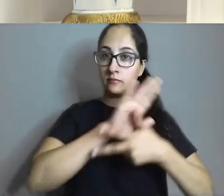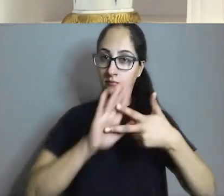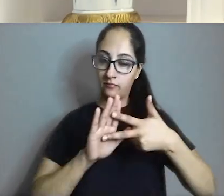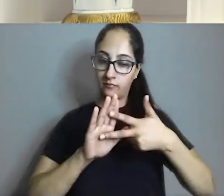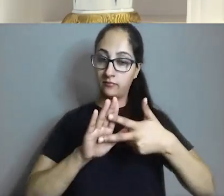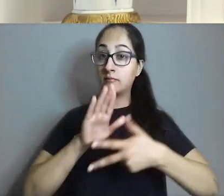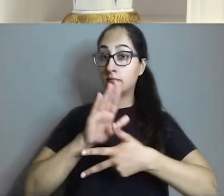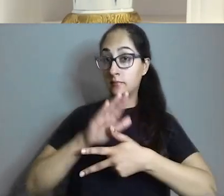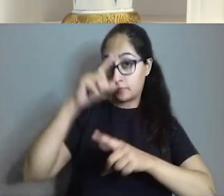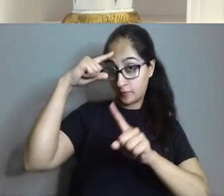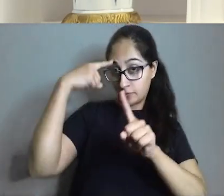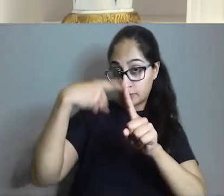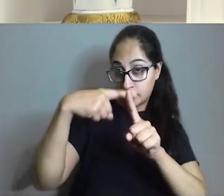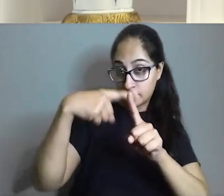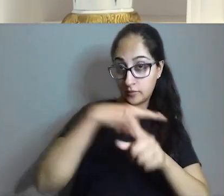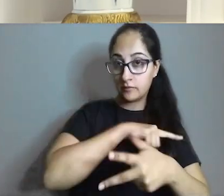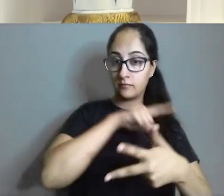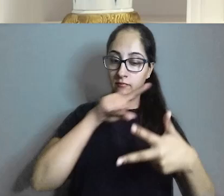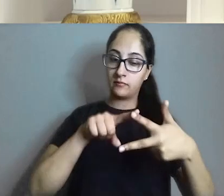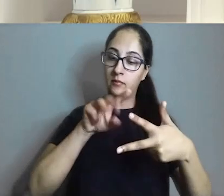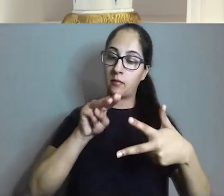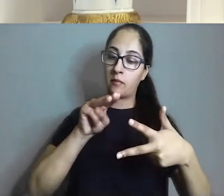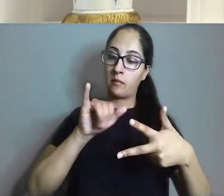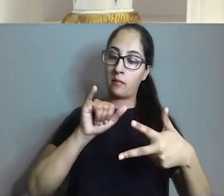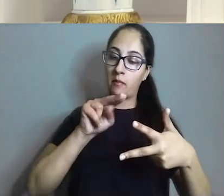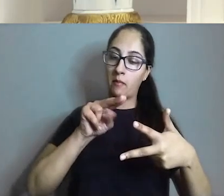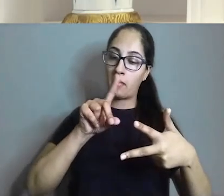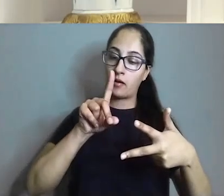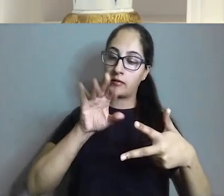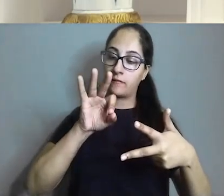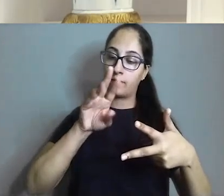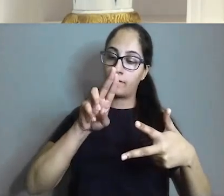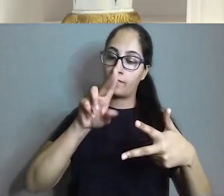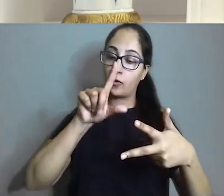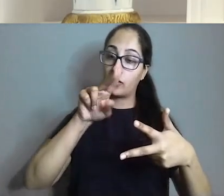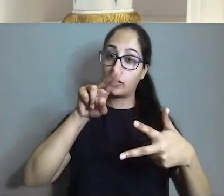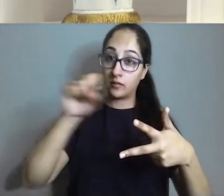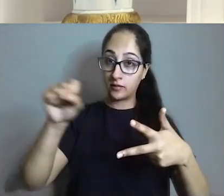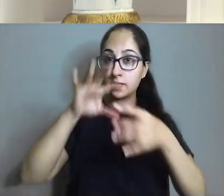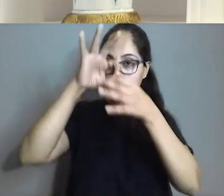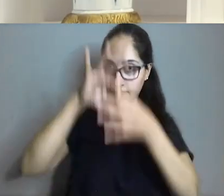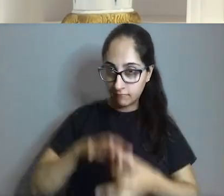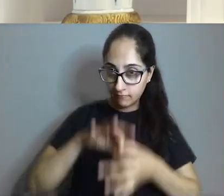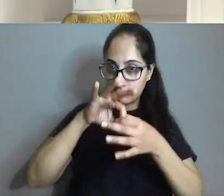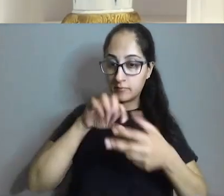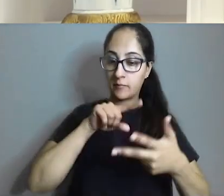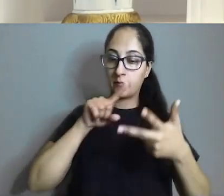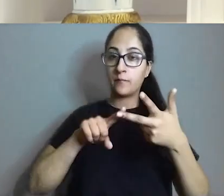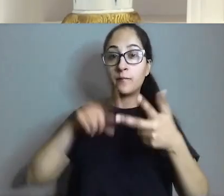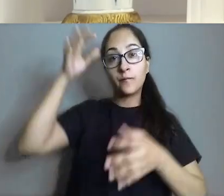optimism, mindfulness, and faith. Let me start with optimism.